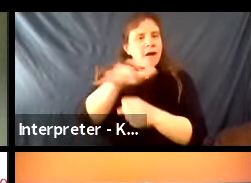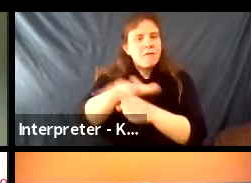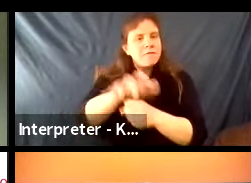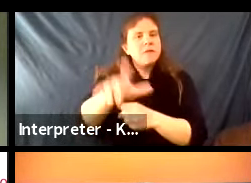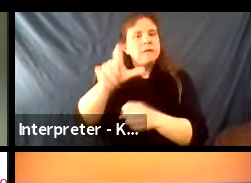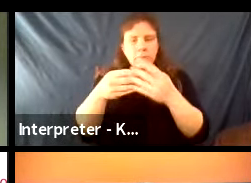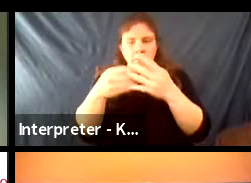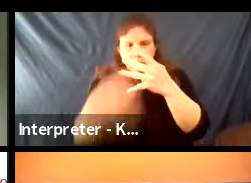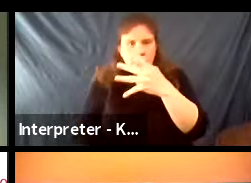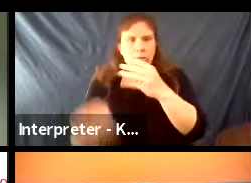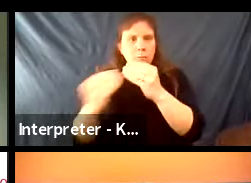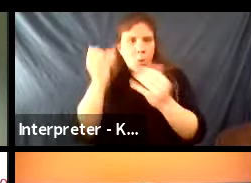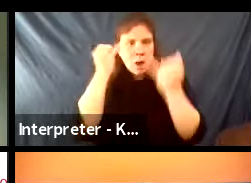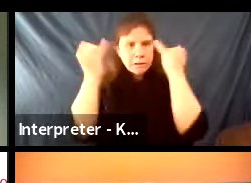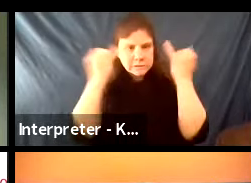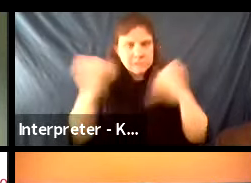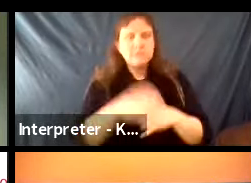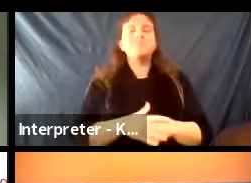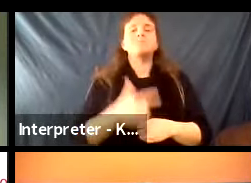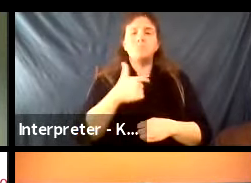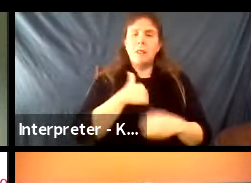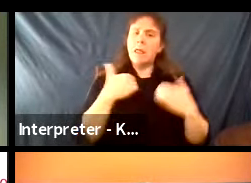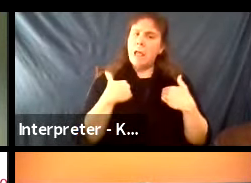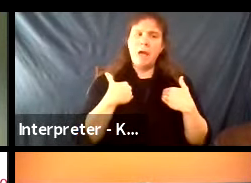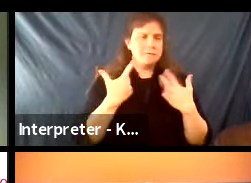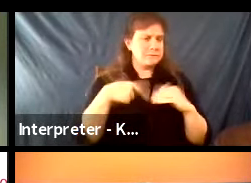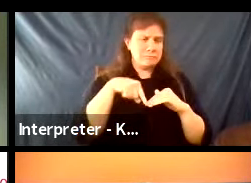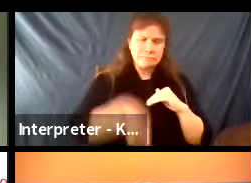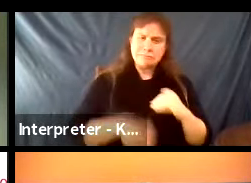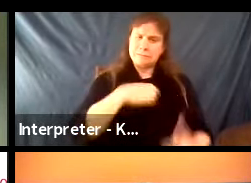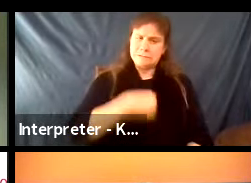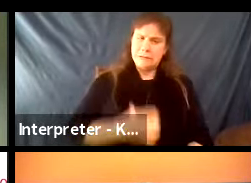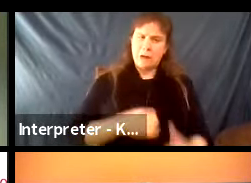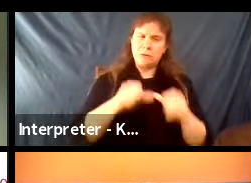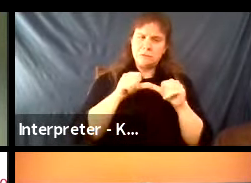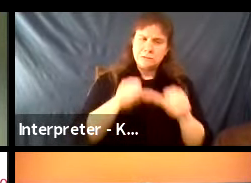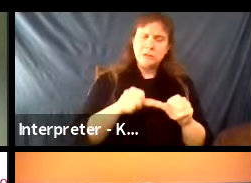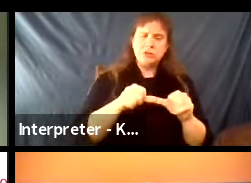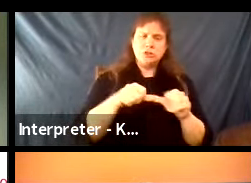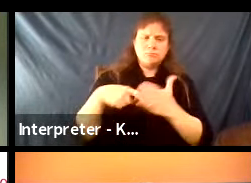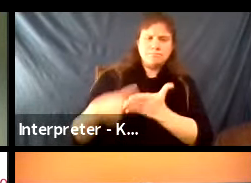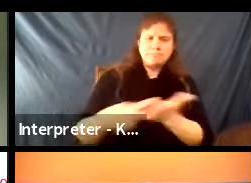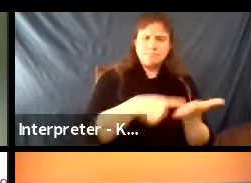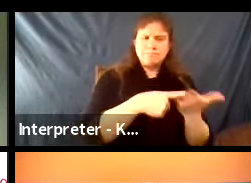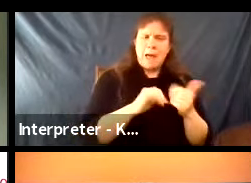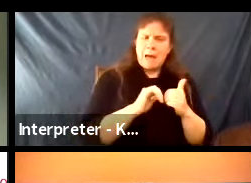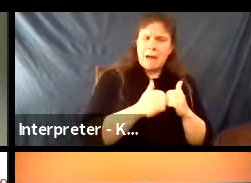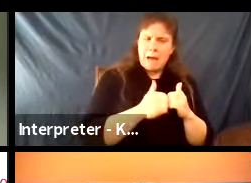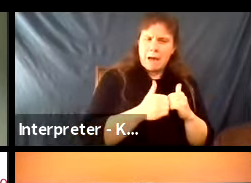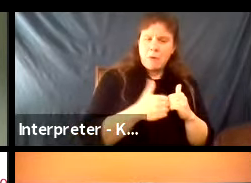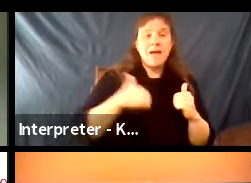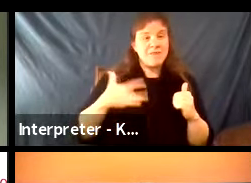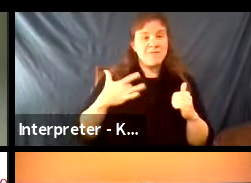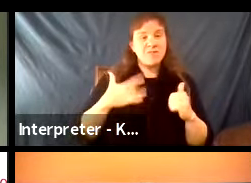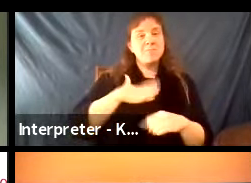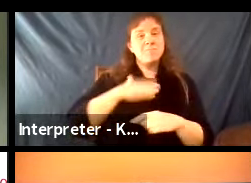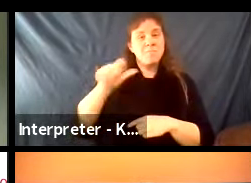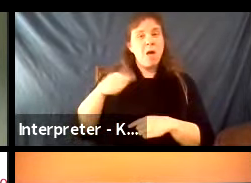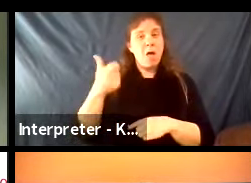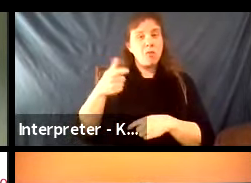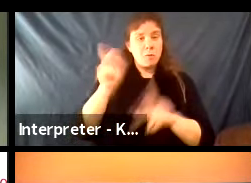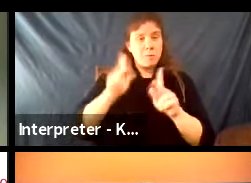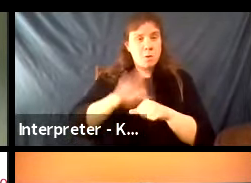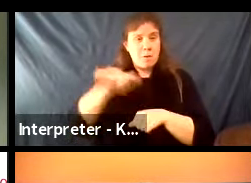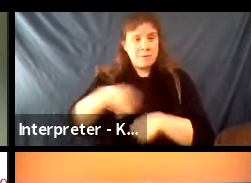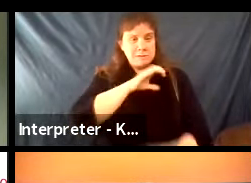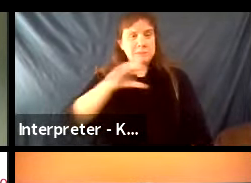So I have a deep appetite to continue to engage on the questions of how. I sense that my fellow colleagues on this committee very